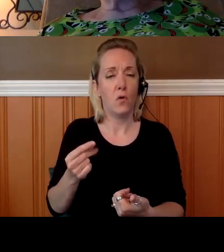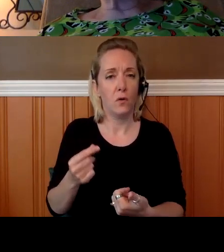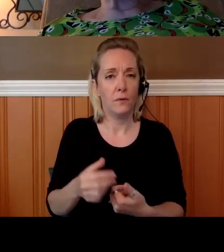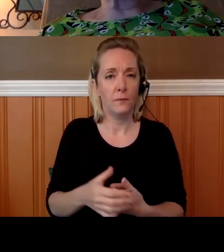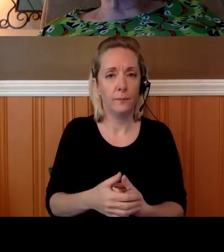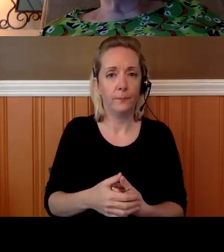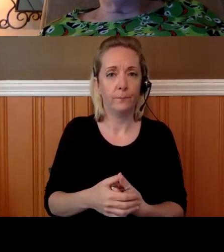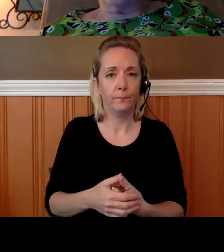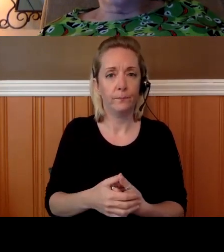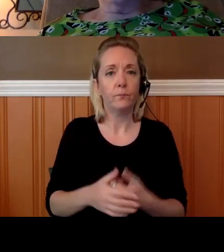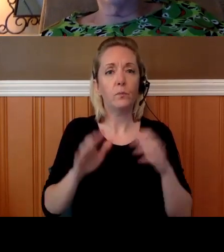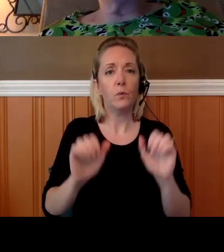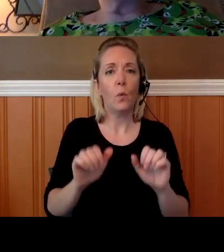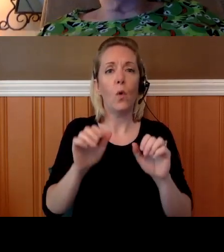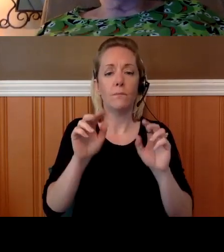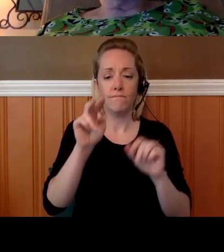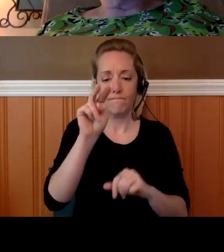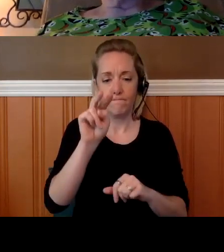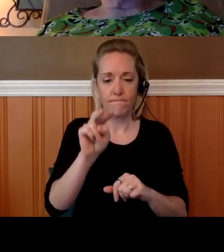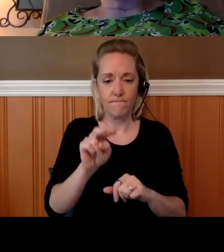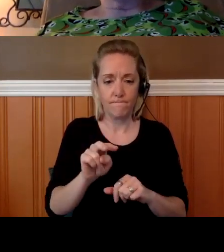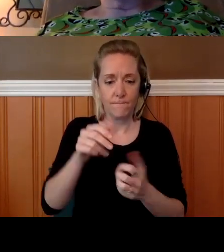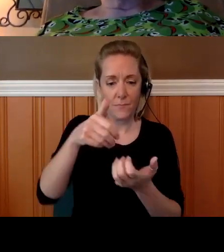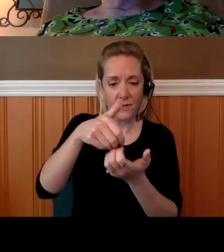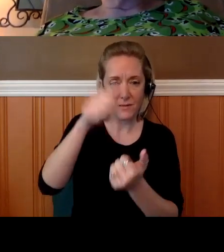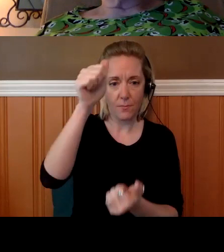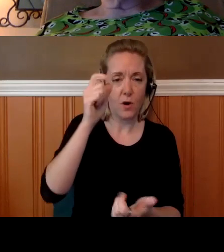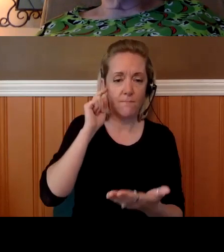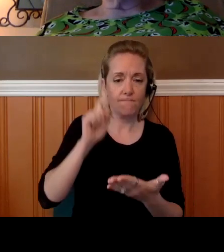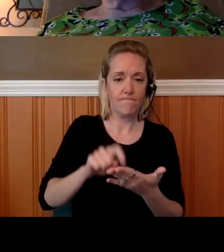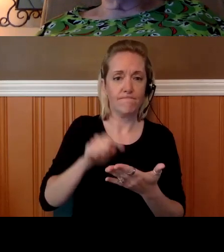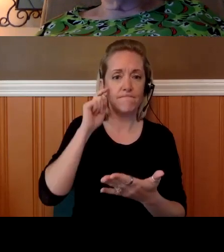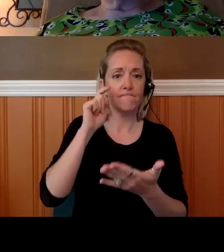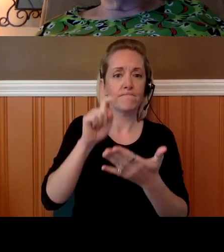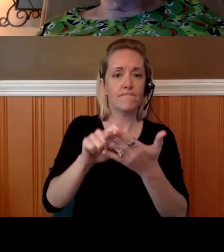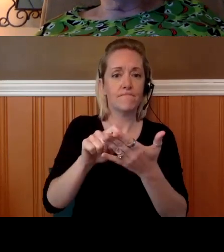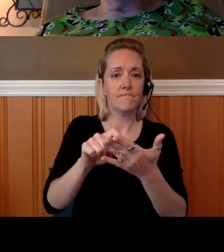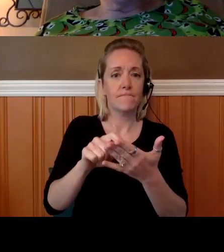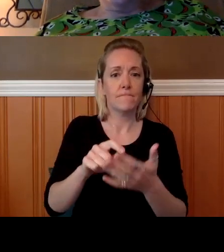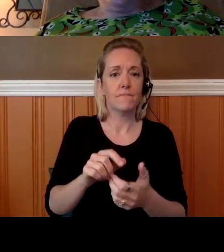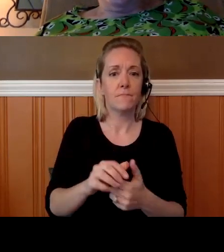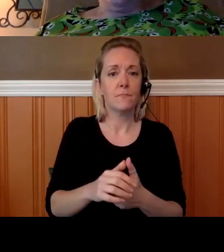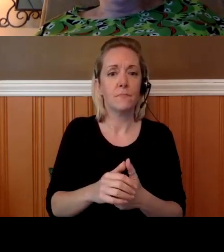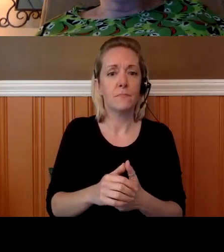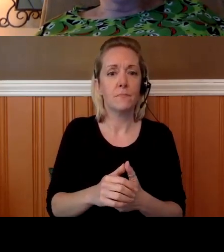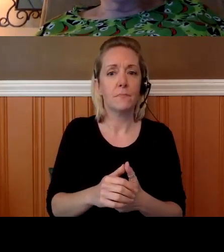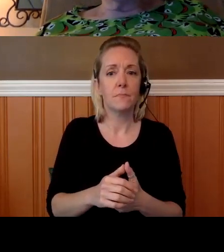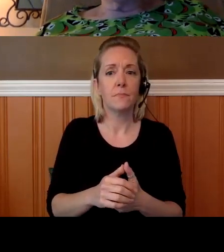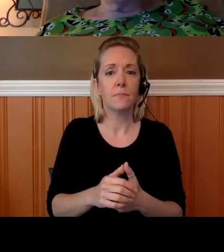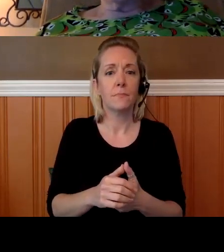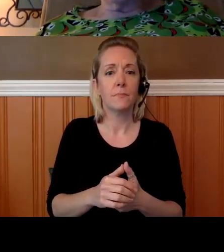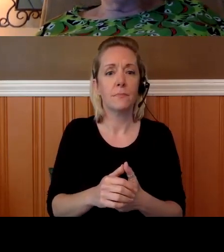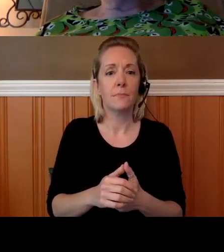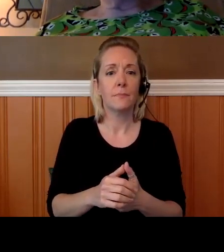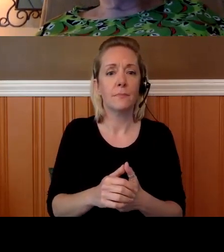is discriminating the picture. So this is my friend Fully, and he's